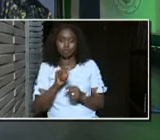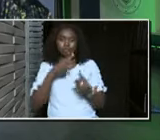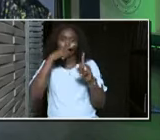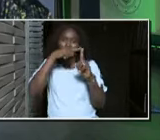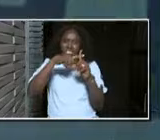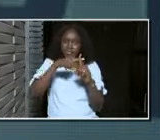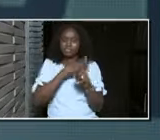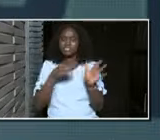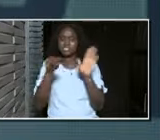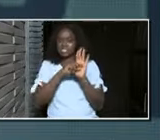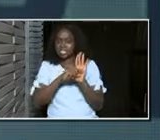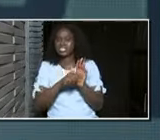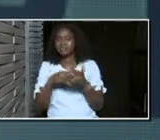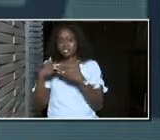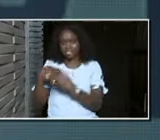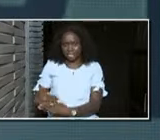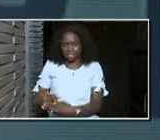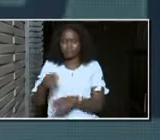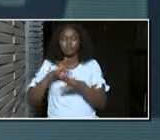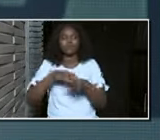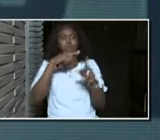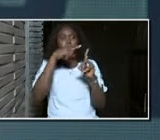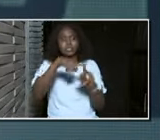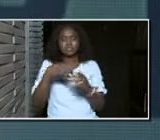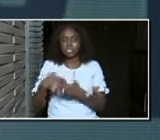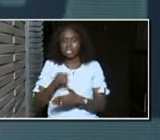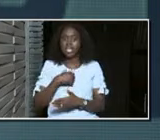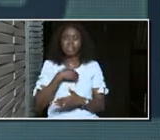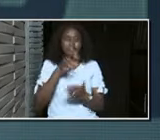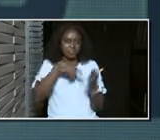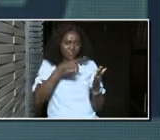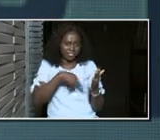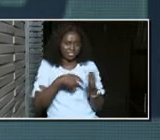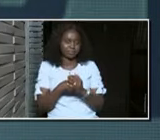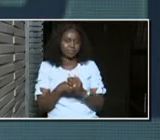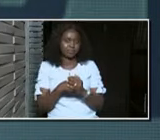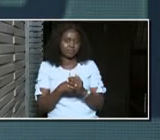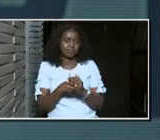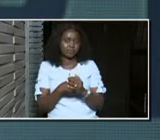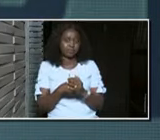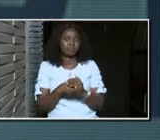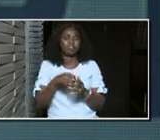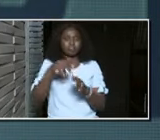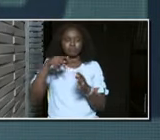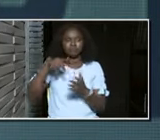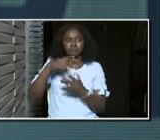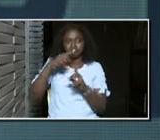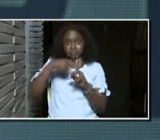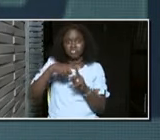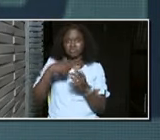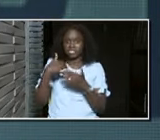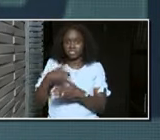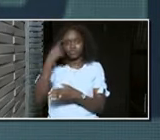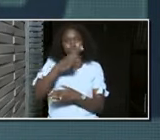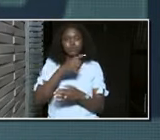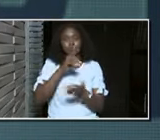the positive side, I've read 4 or 5 manifestos. And on the positive side for Dr.